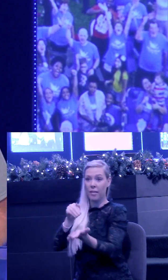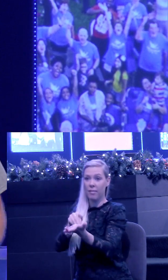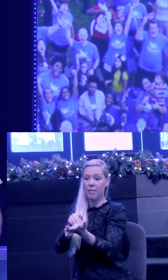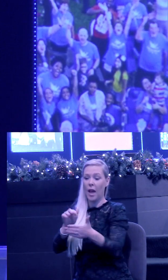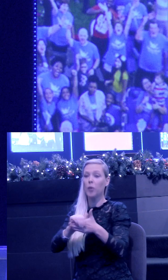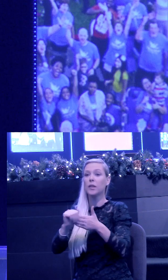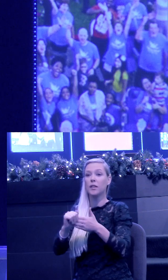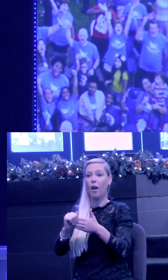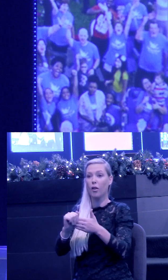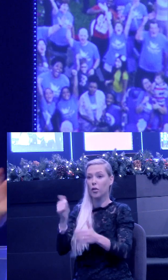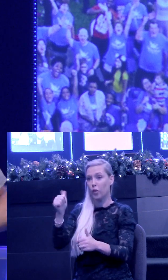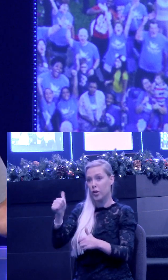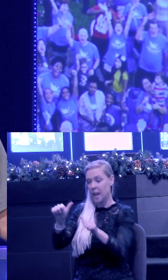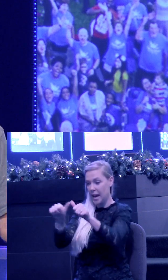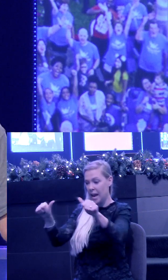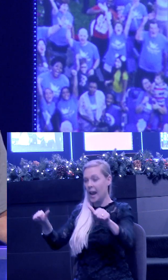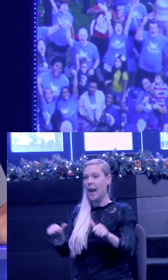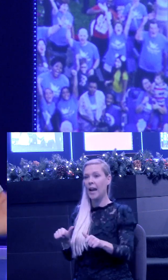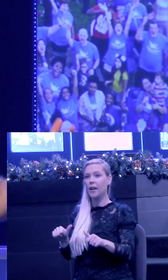$175,000 for the 10 acres of land,